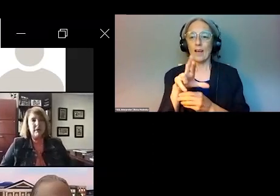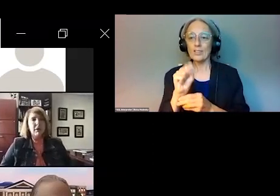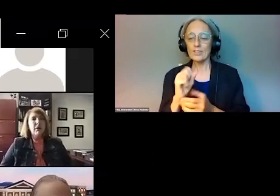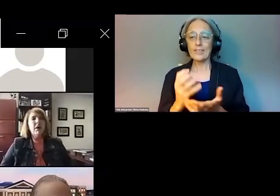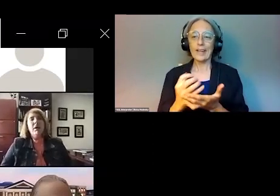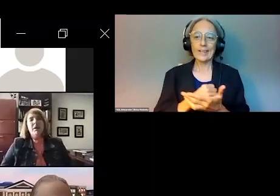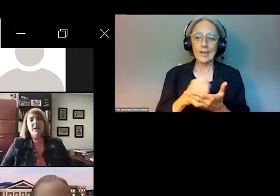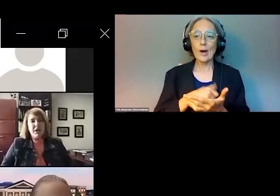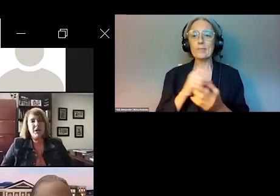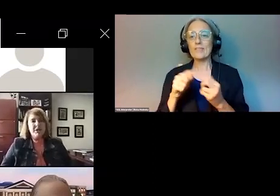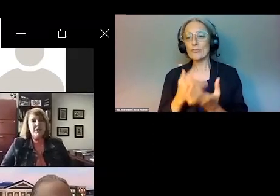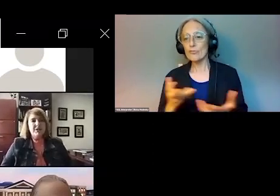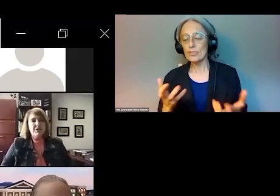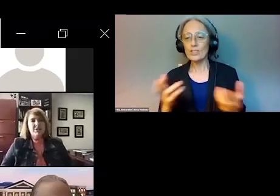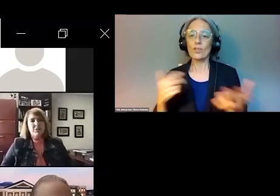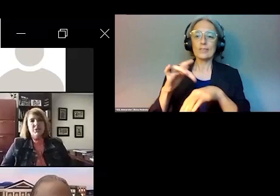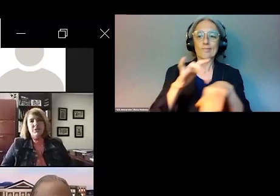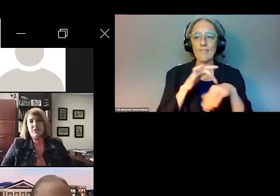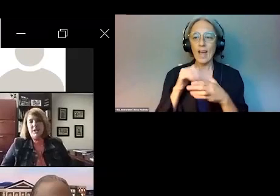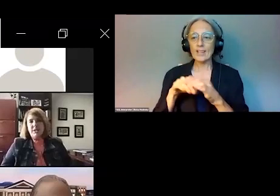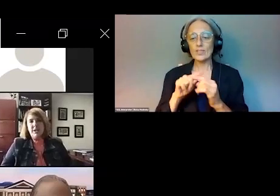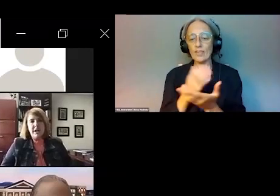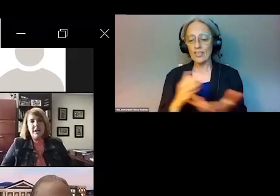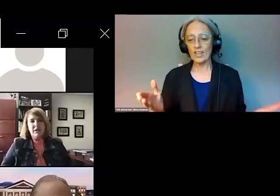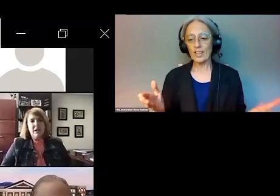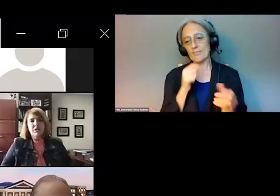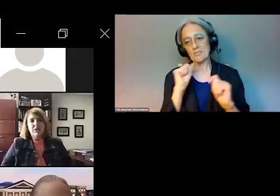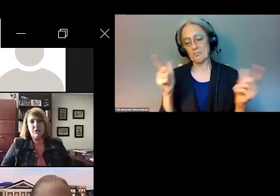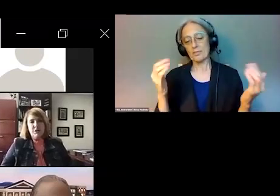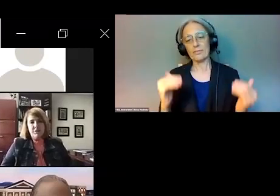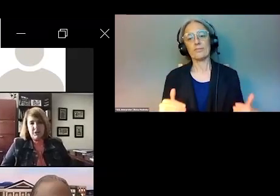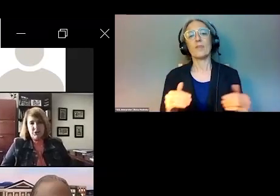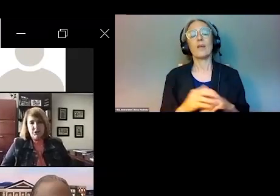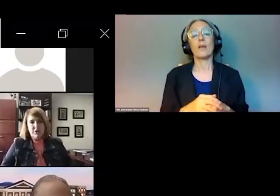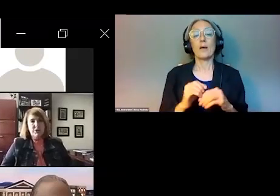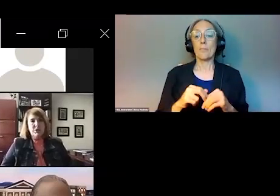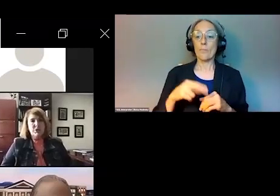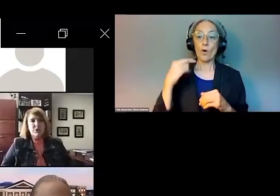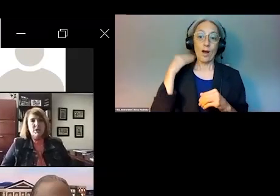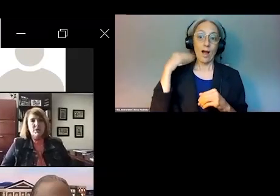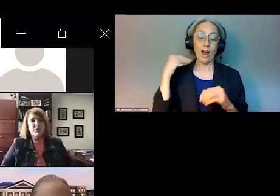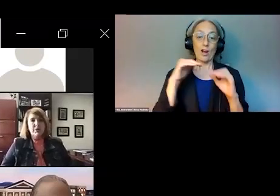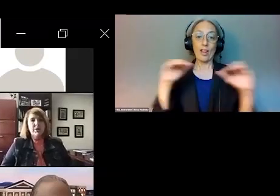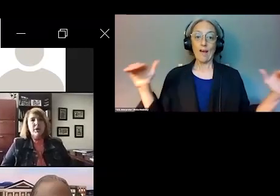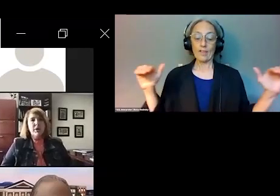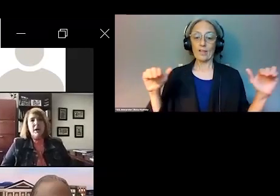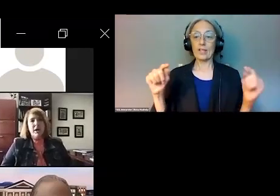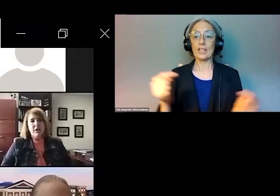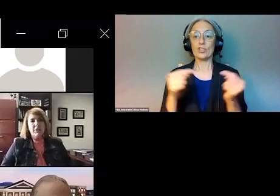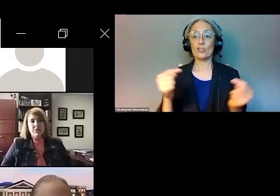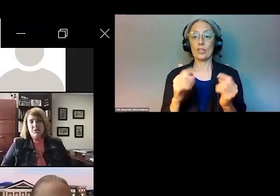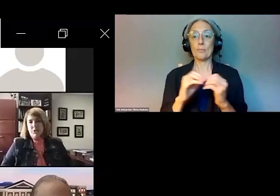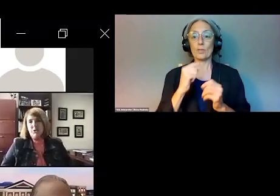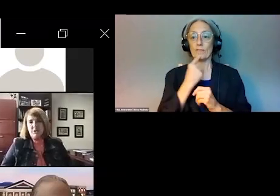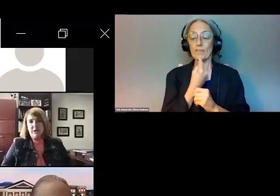done there. Not surprisingly, and consistent with other studies, the higher level and severity of injury was associated with